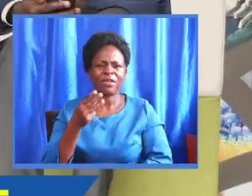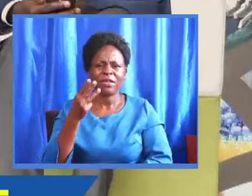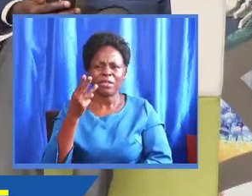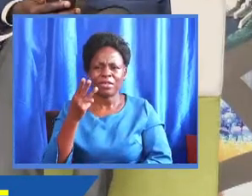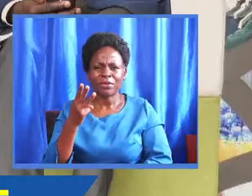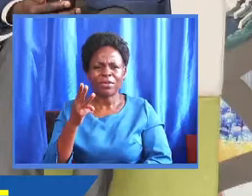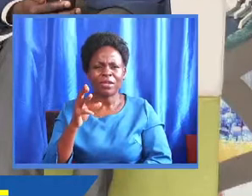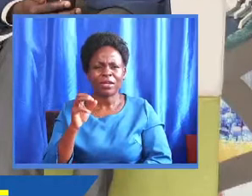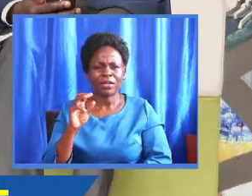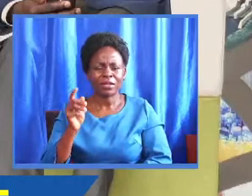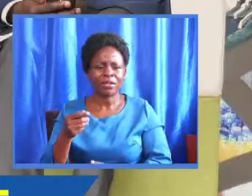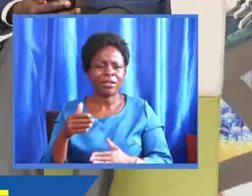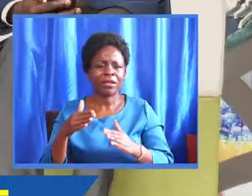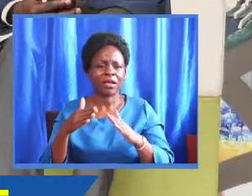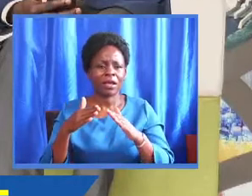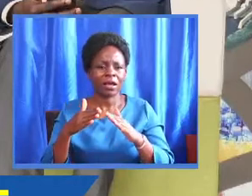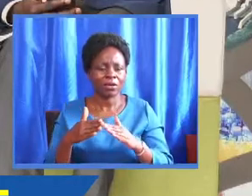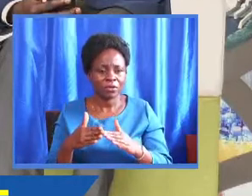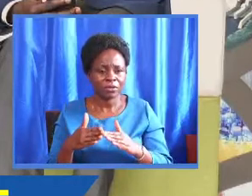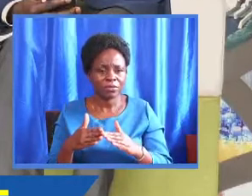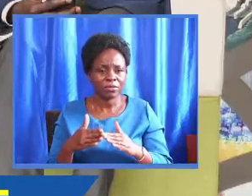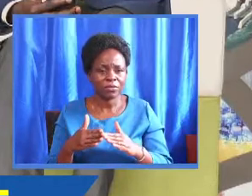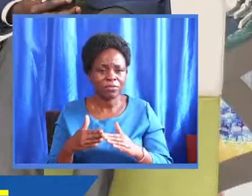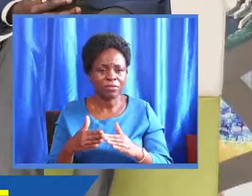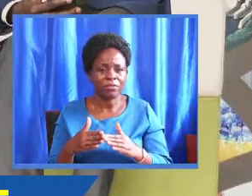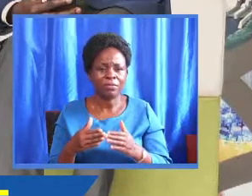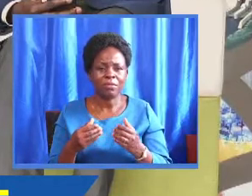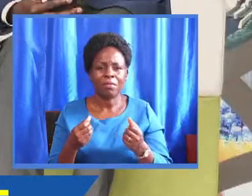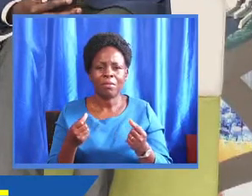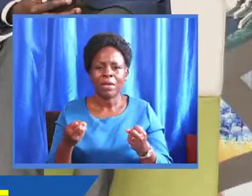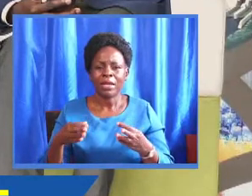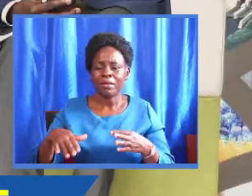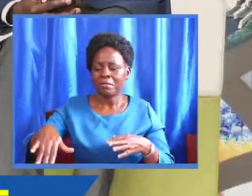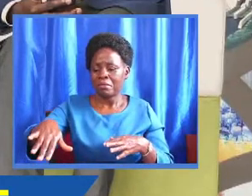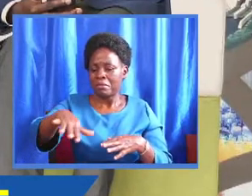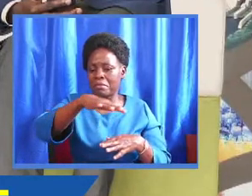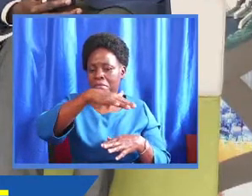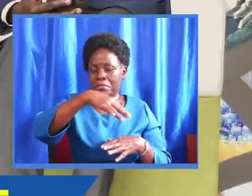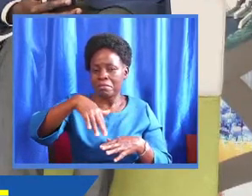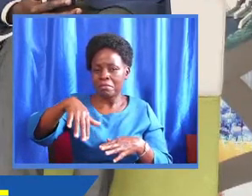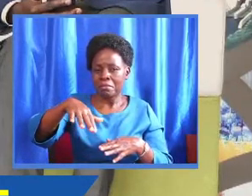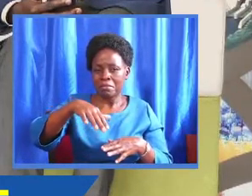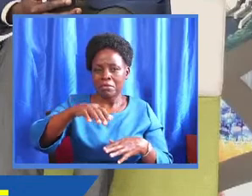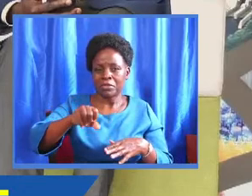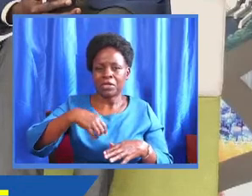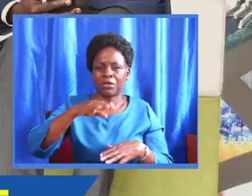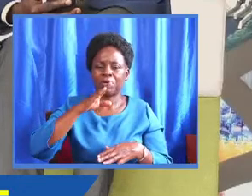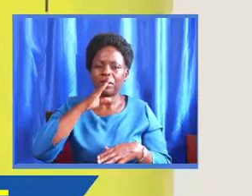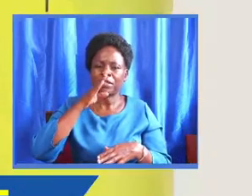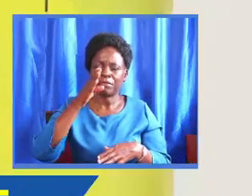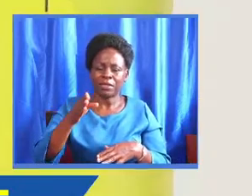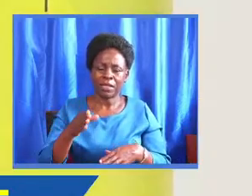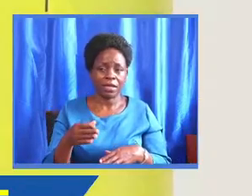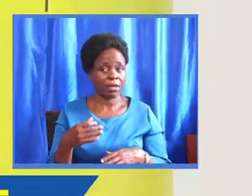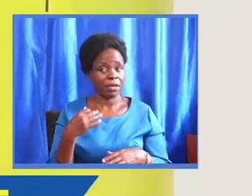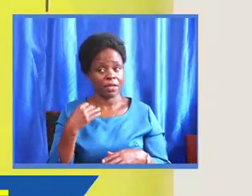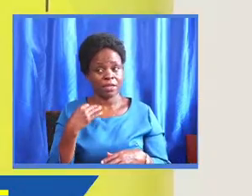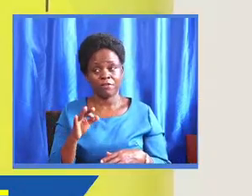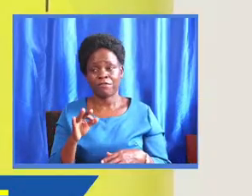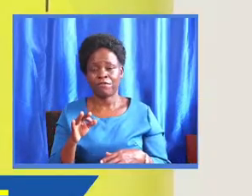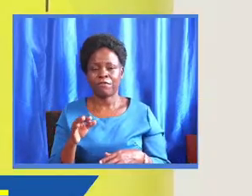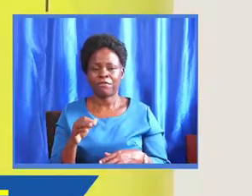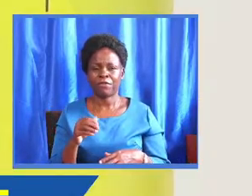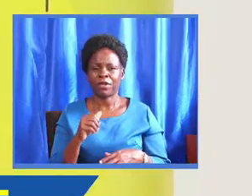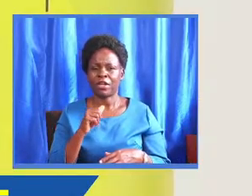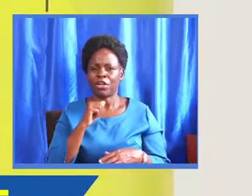300,000, I think, new households, and majority are in urban centers, we shall always grow. As long as we are not